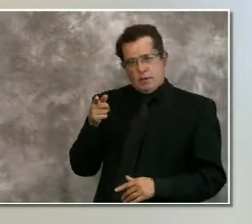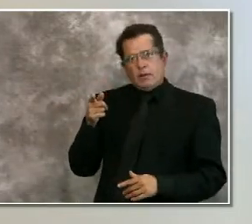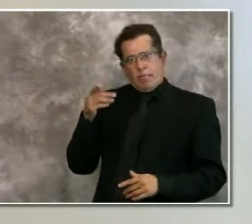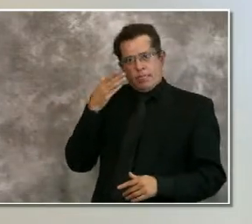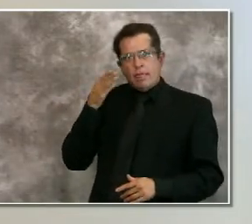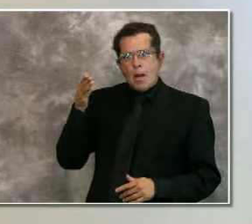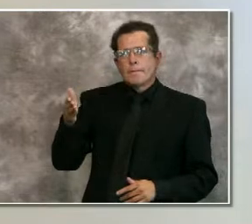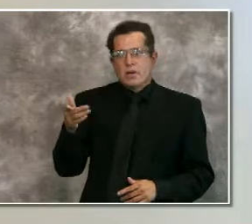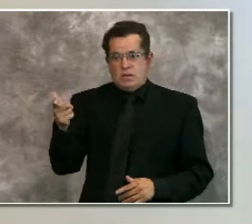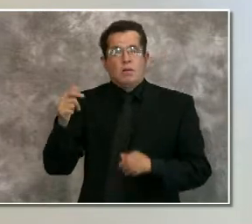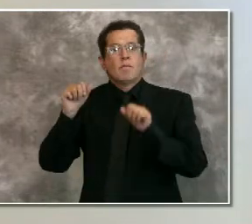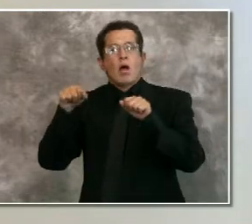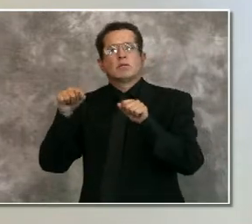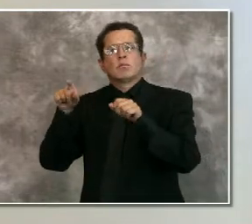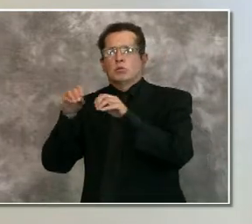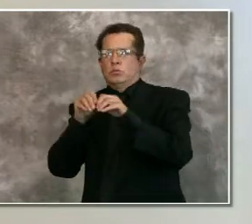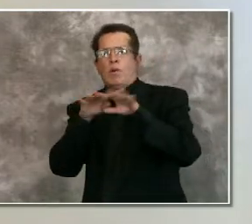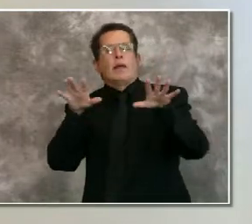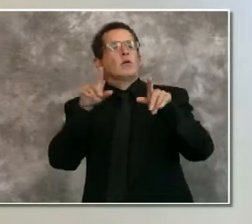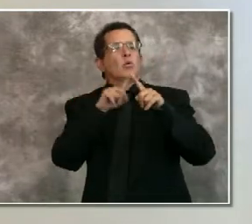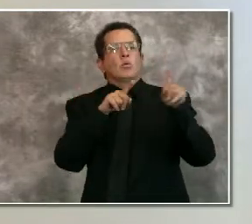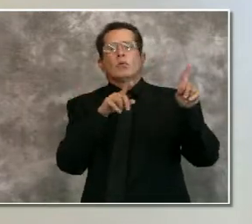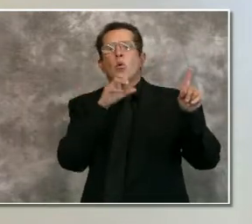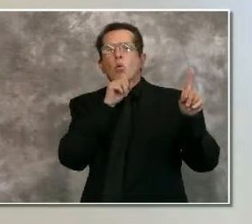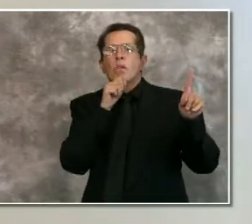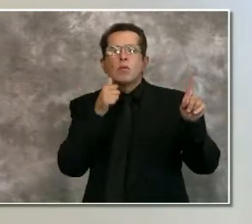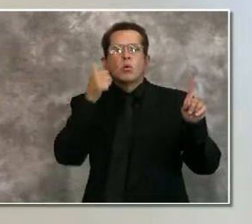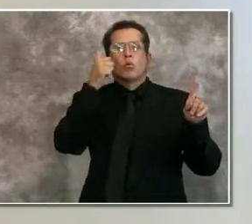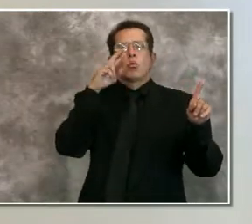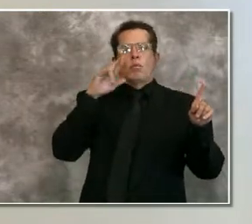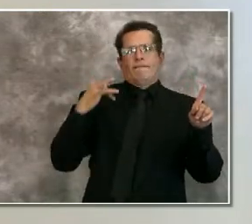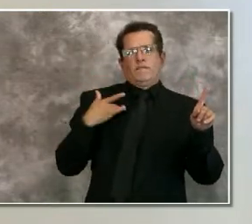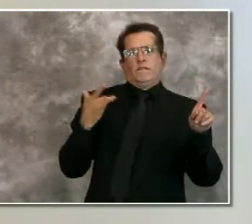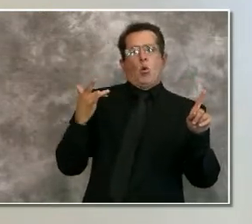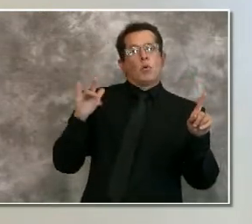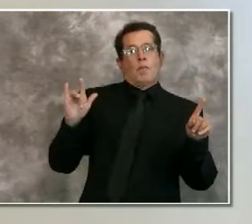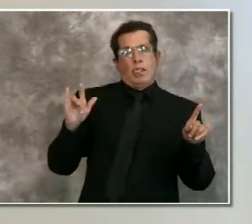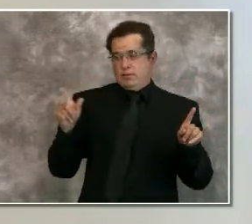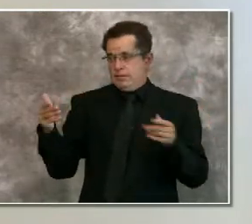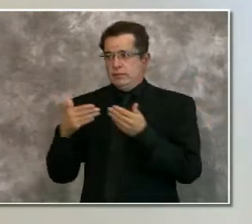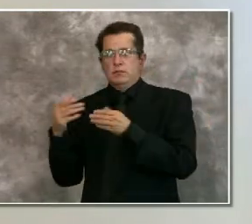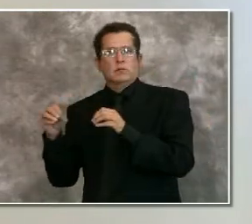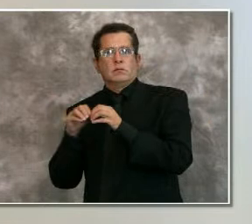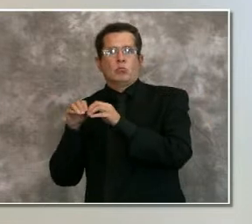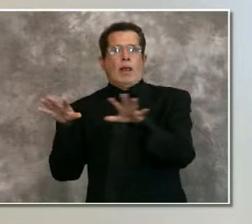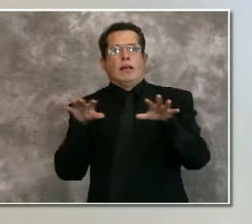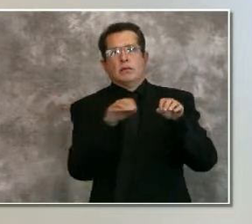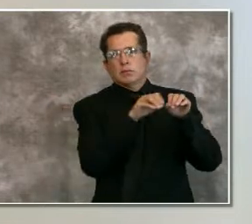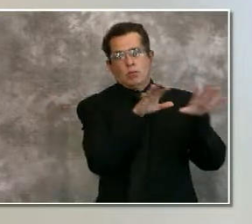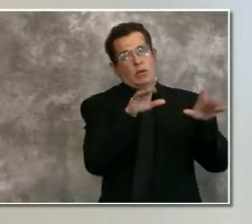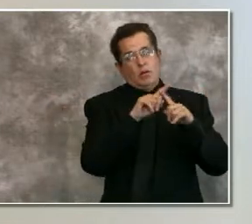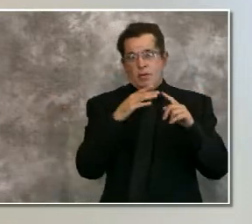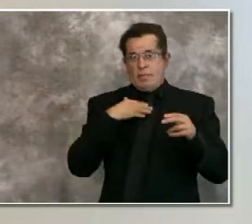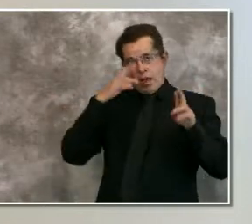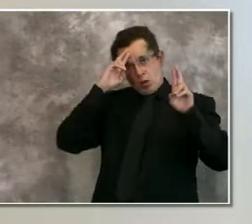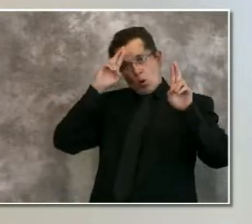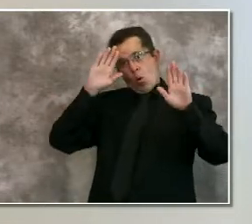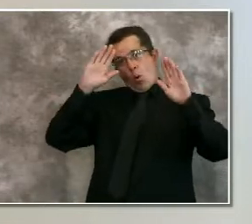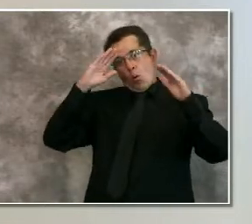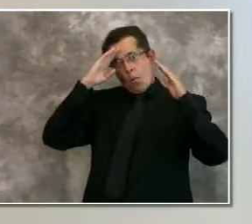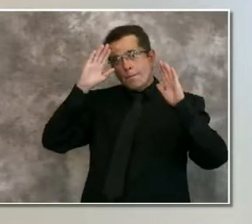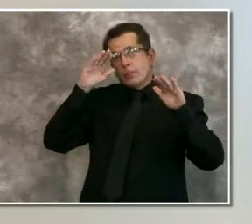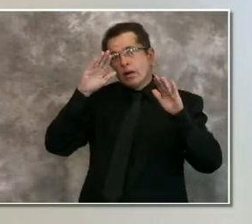two, they have the potential to spread it to the vulnerable. And so, I think in all of this, my hope is through all of this, whether you are more